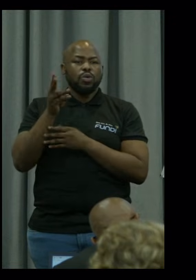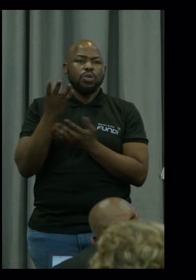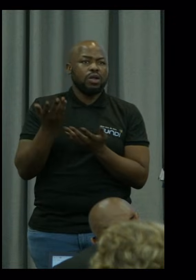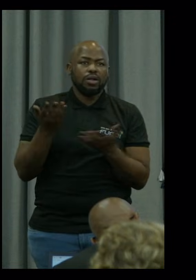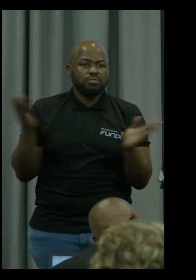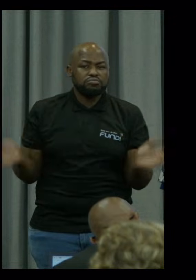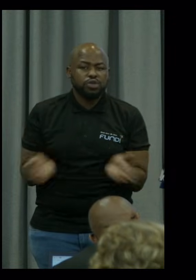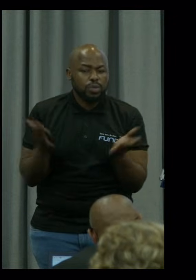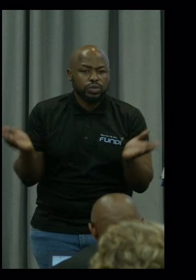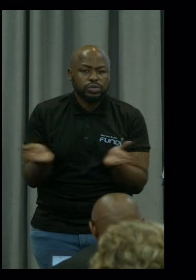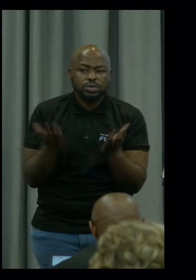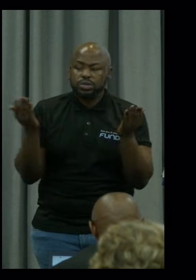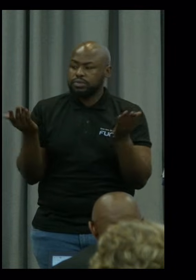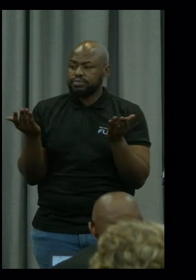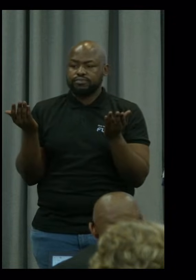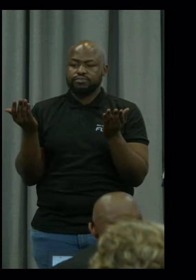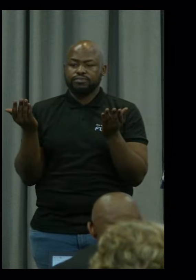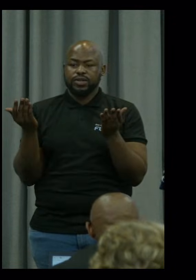promote